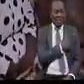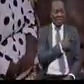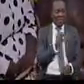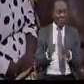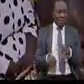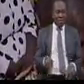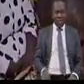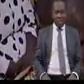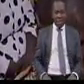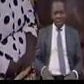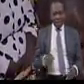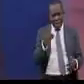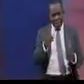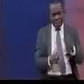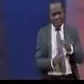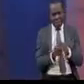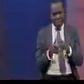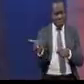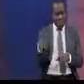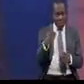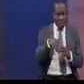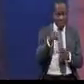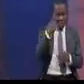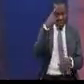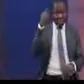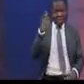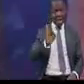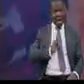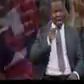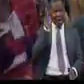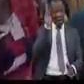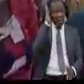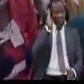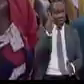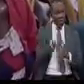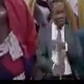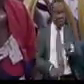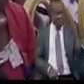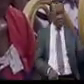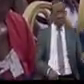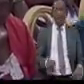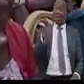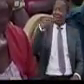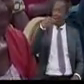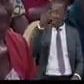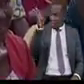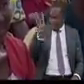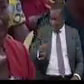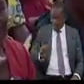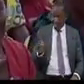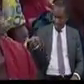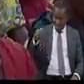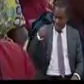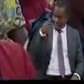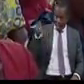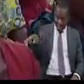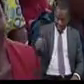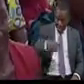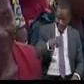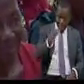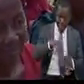Tell them, when we wake up, you come. And when I mention the name